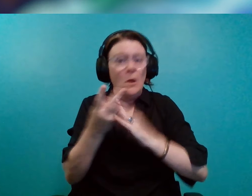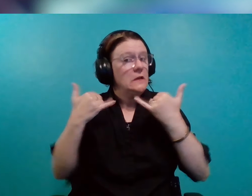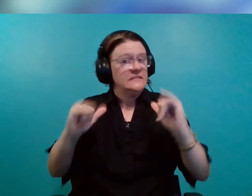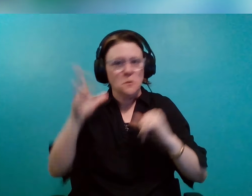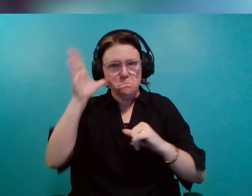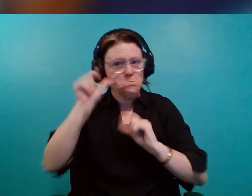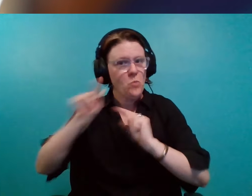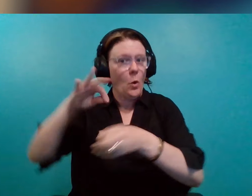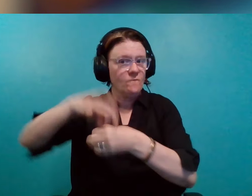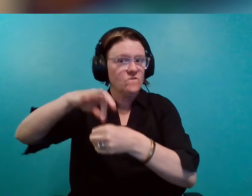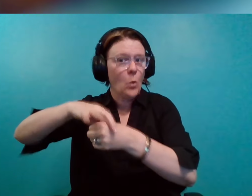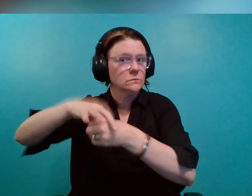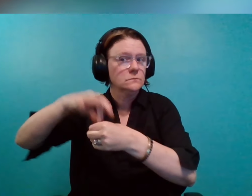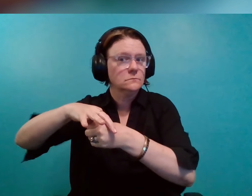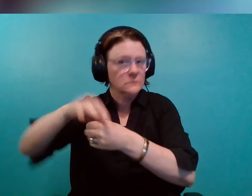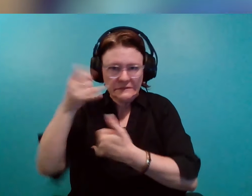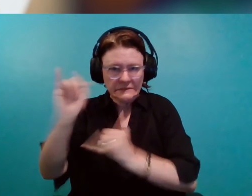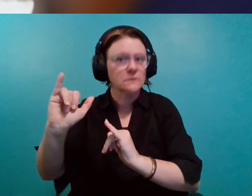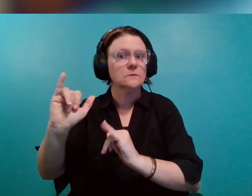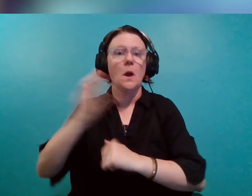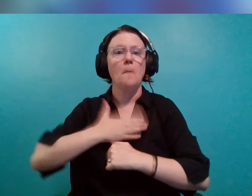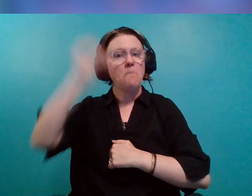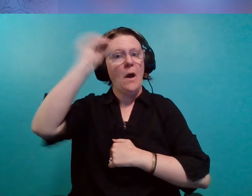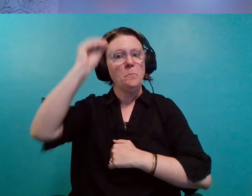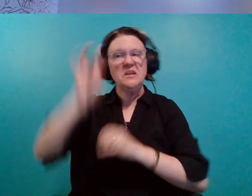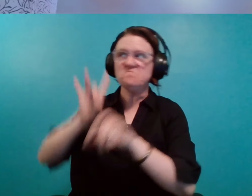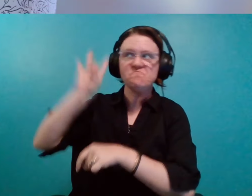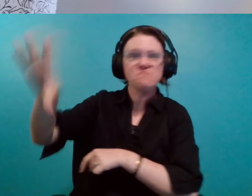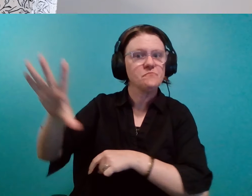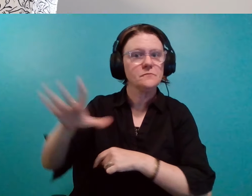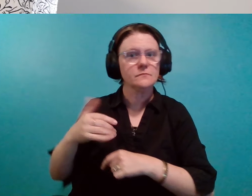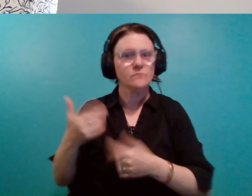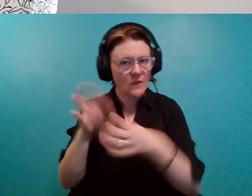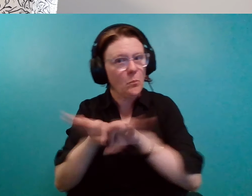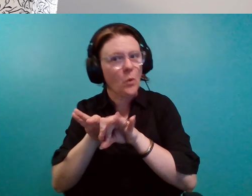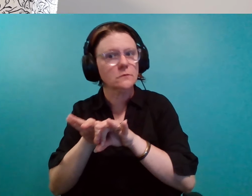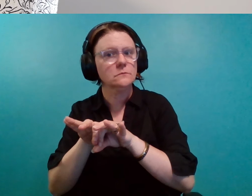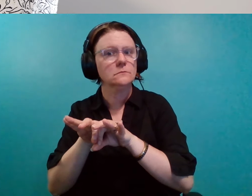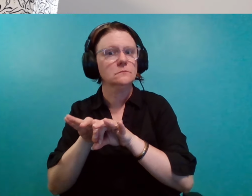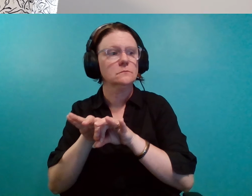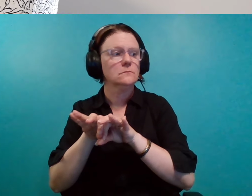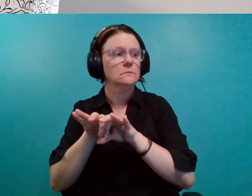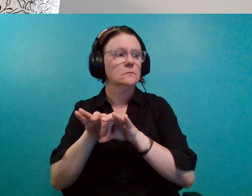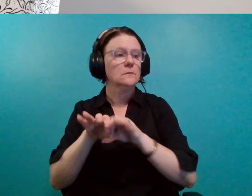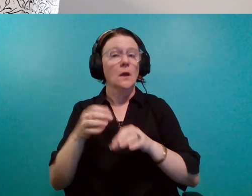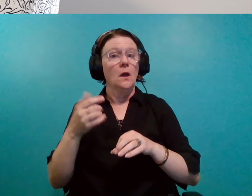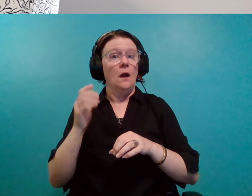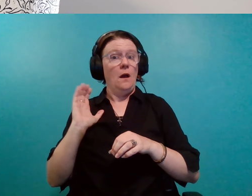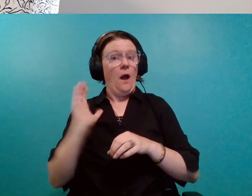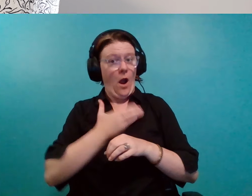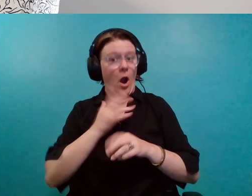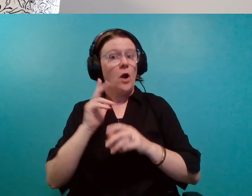I'm going to vote because I think that is the only way your voice is heard. I think we're a population that